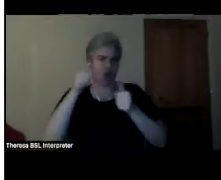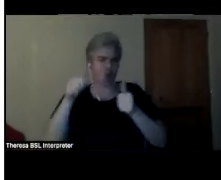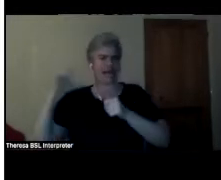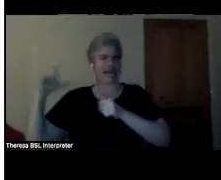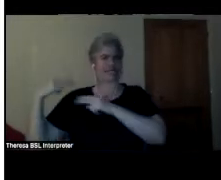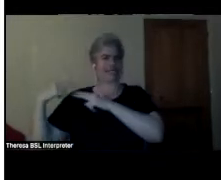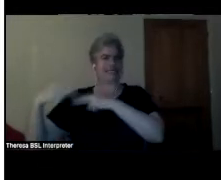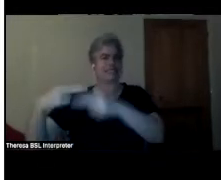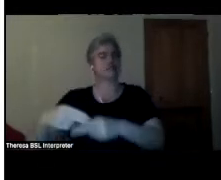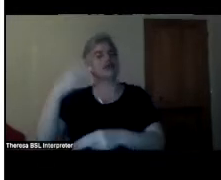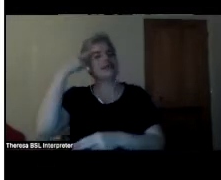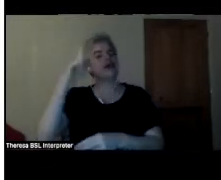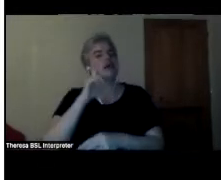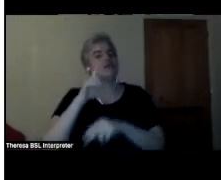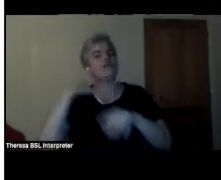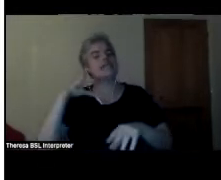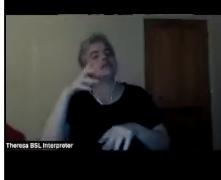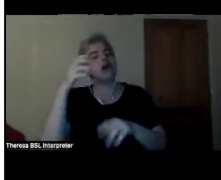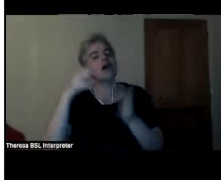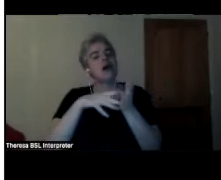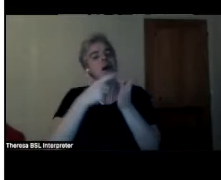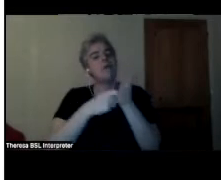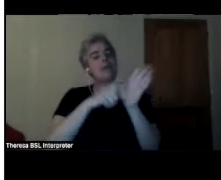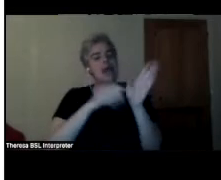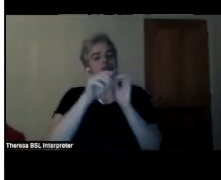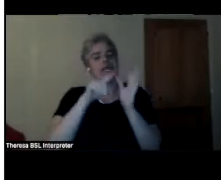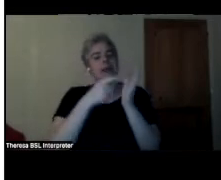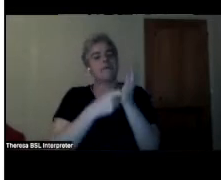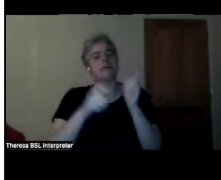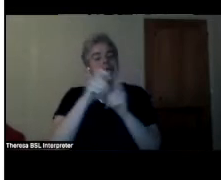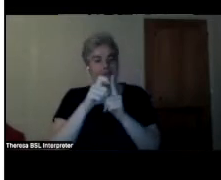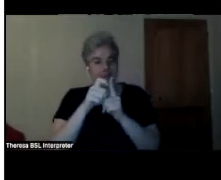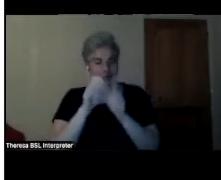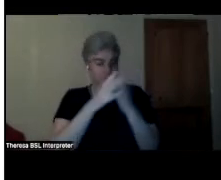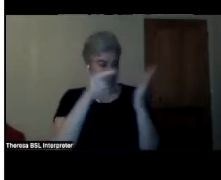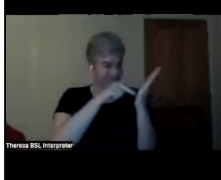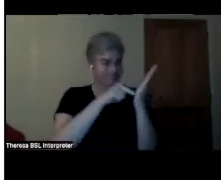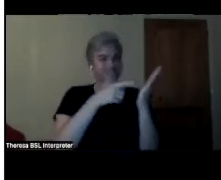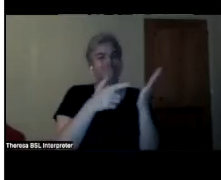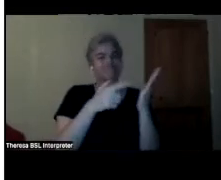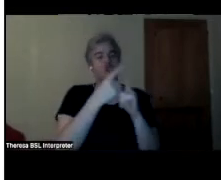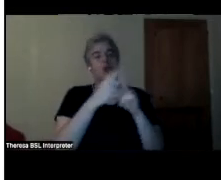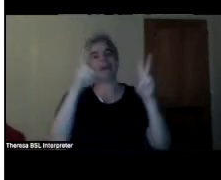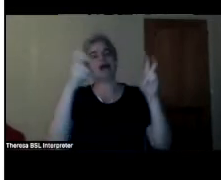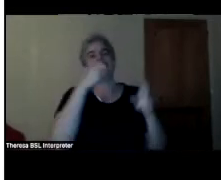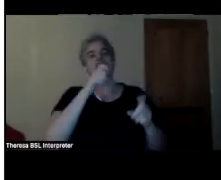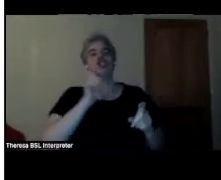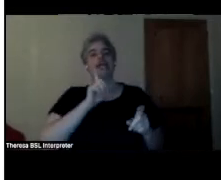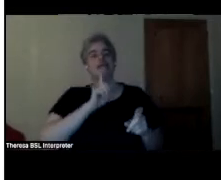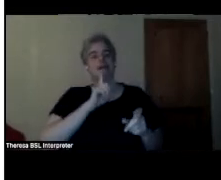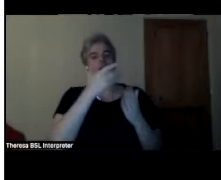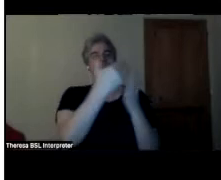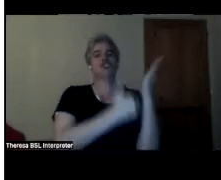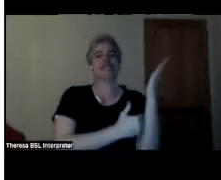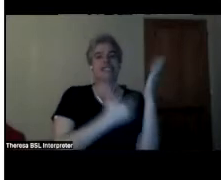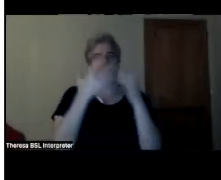Mary Beard. In the book, she visits the gender agenda and shows how